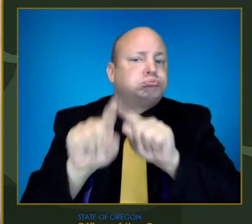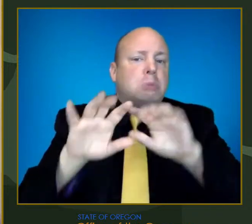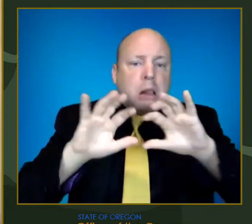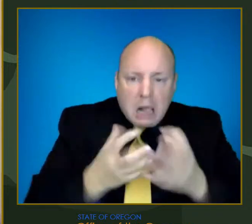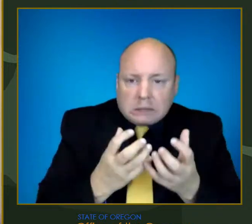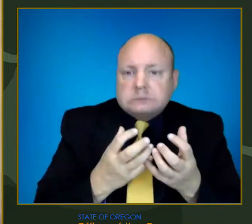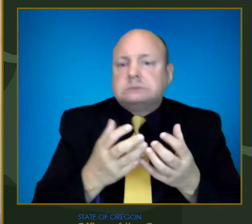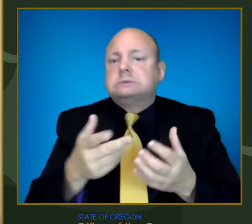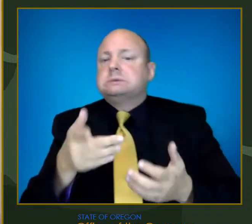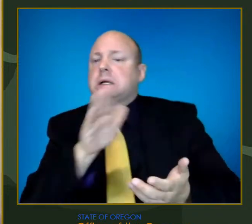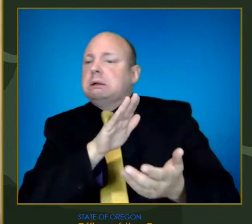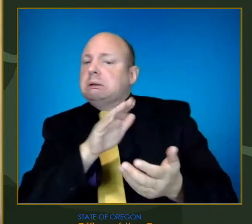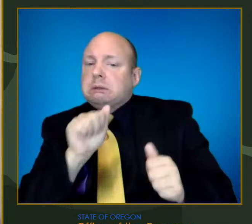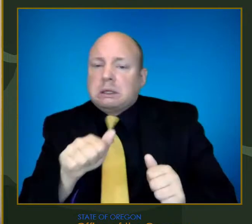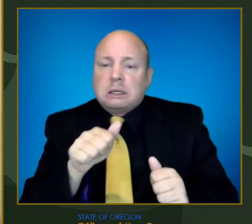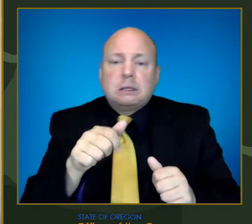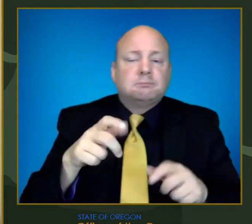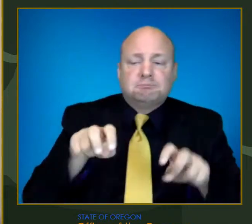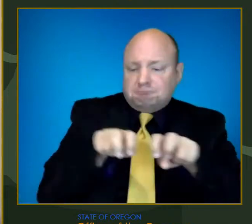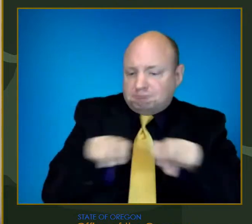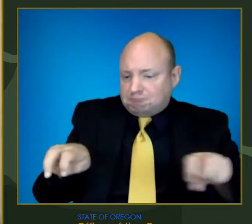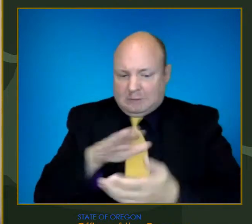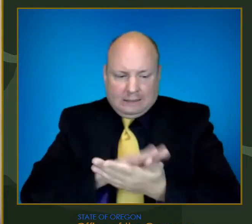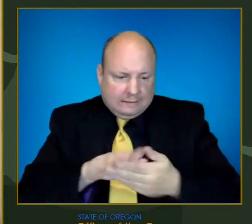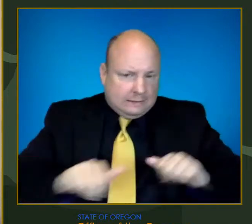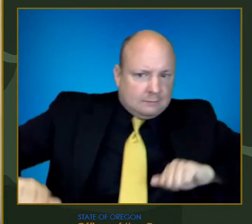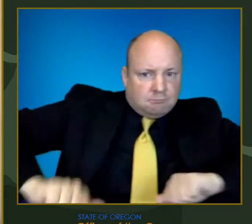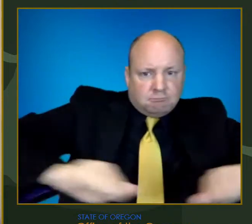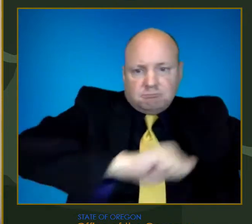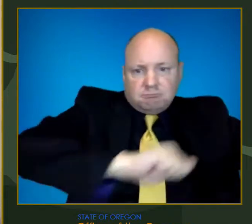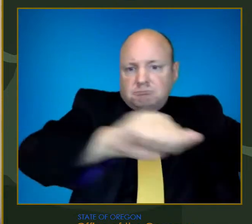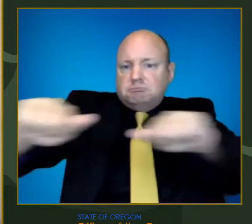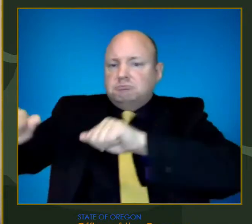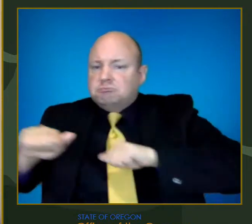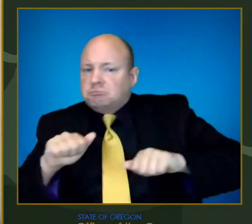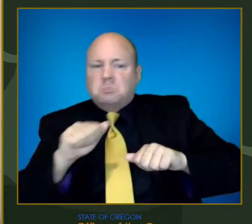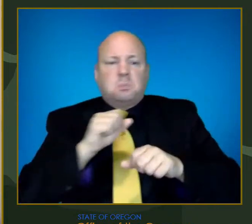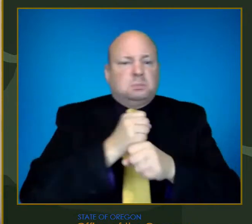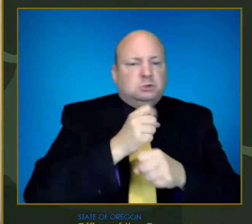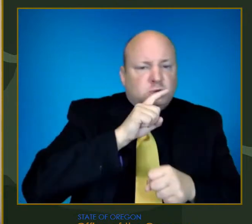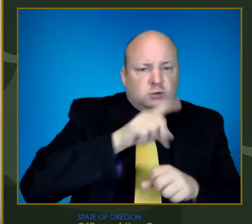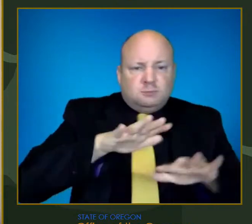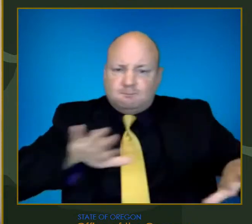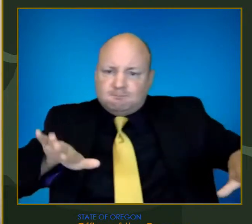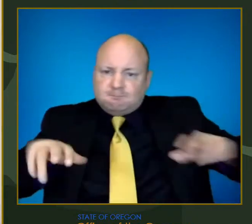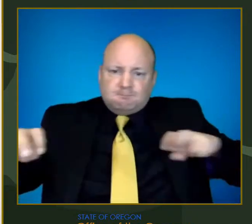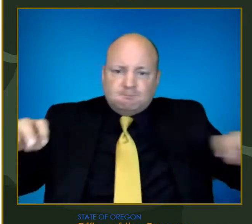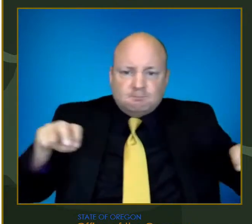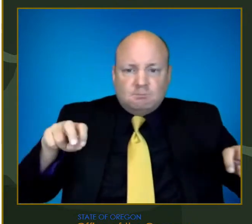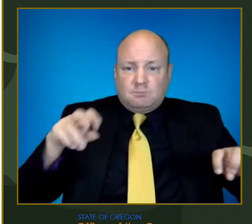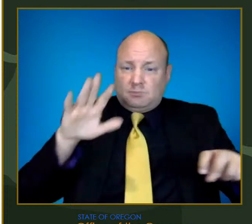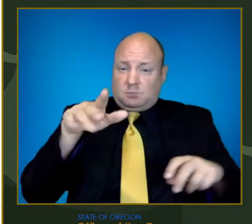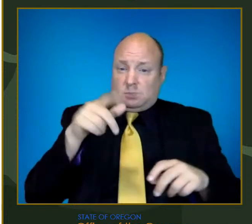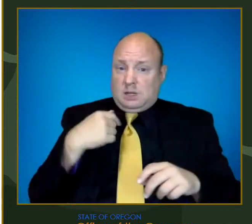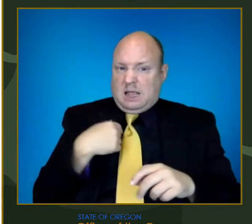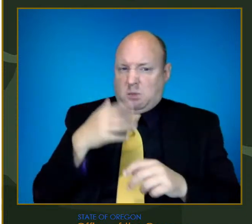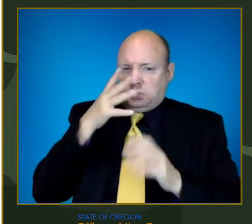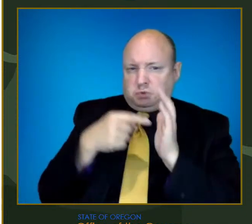in our school. I'd now like to show you a slide that shows the increase in pediatric cases since